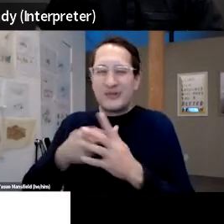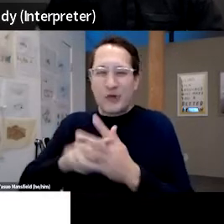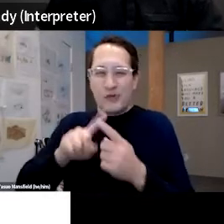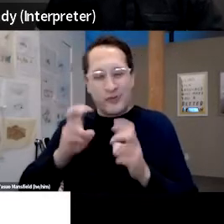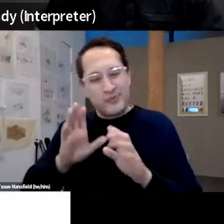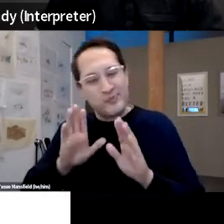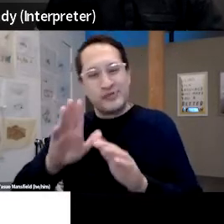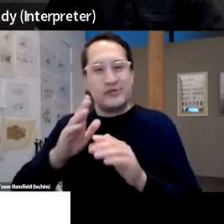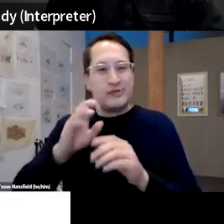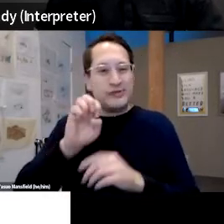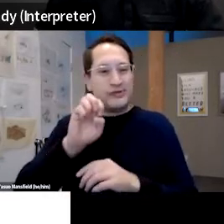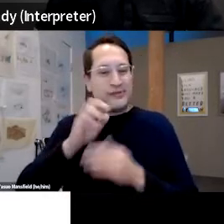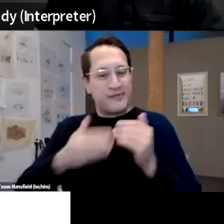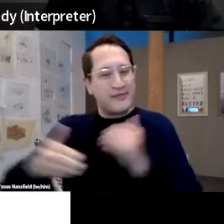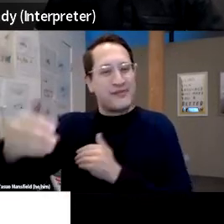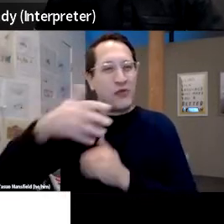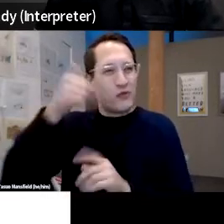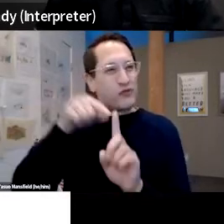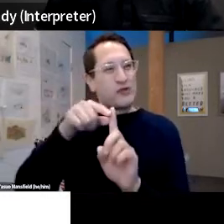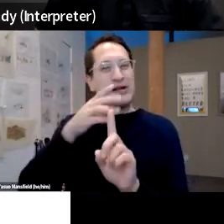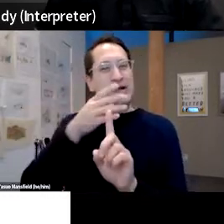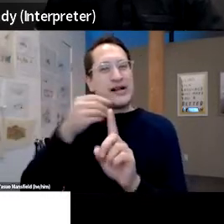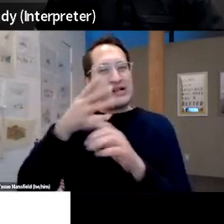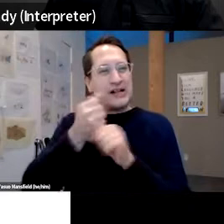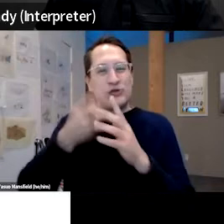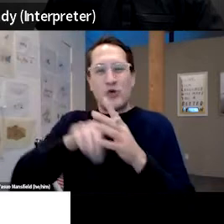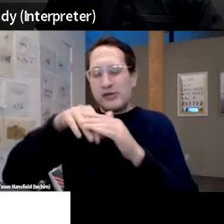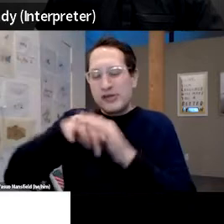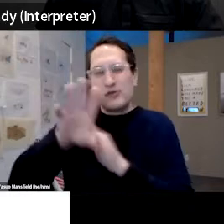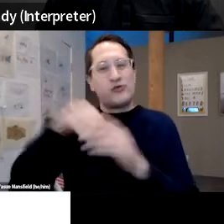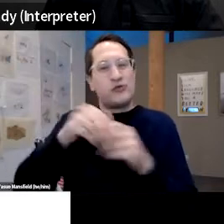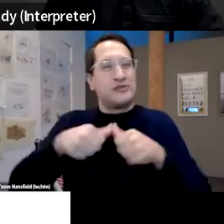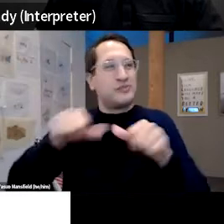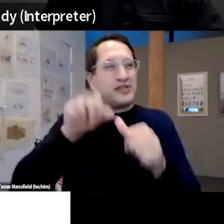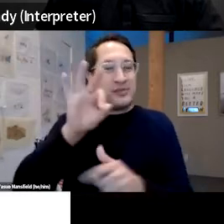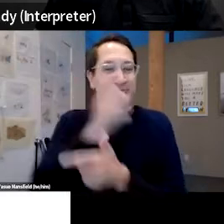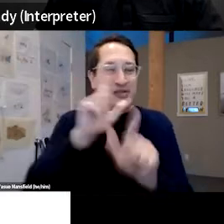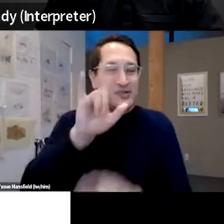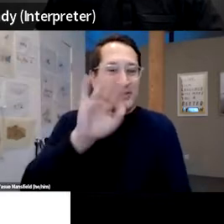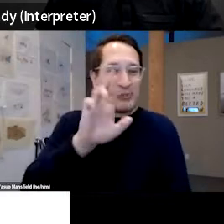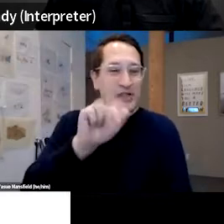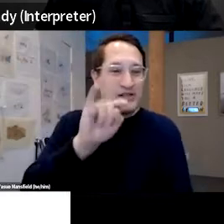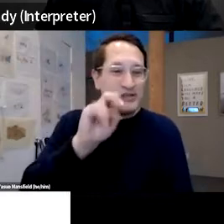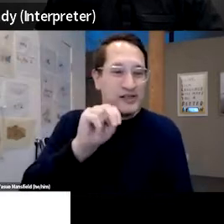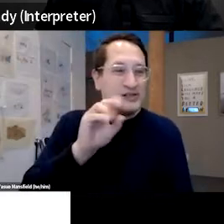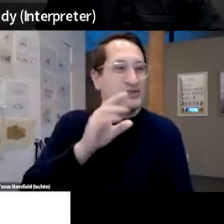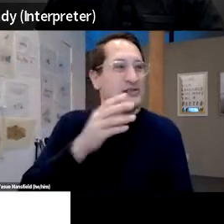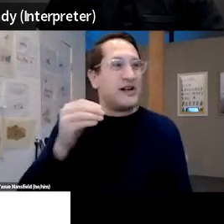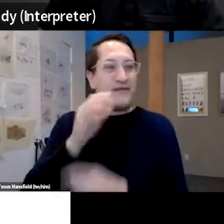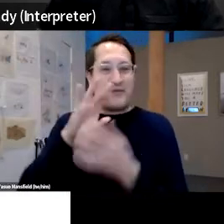From that point, we can really start to then push further and better understand and get into spaces